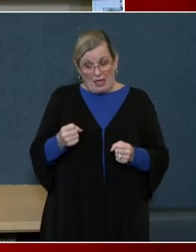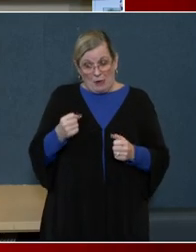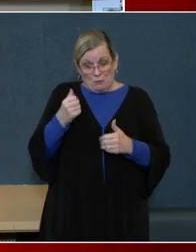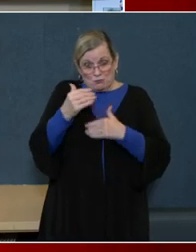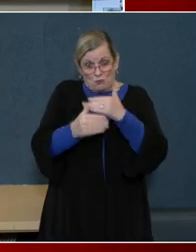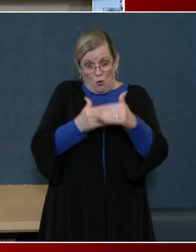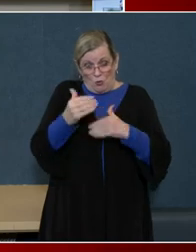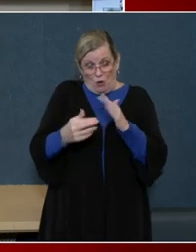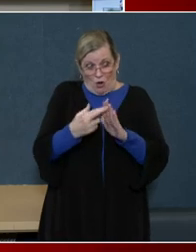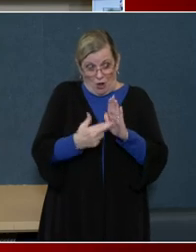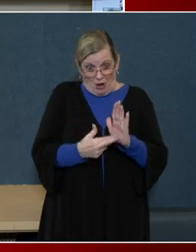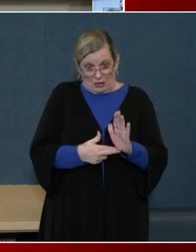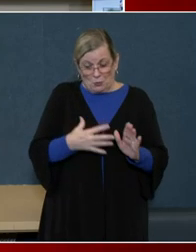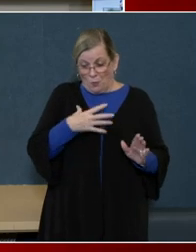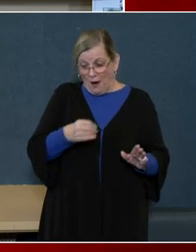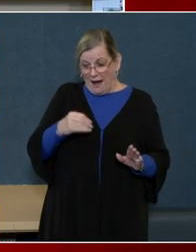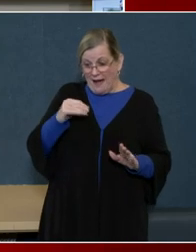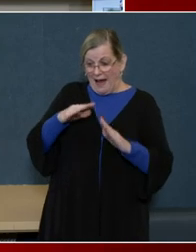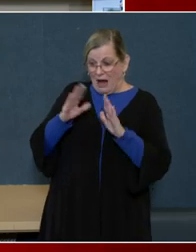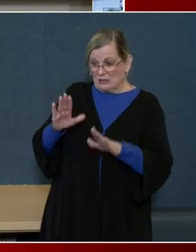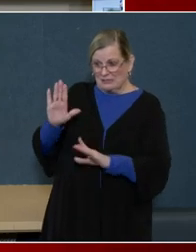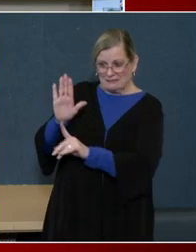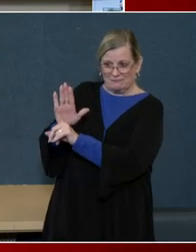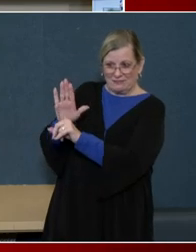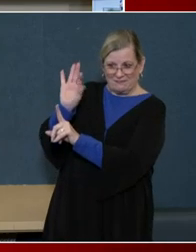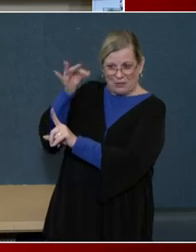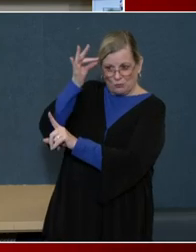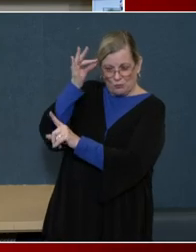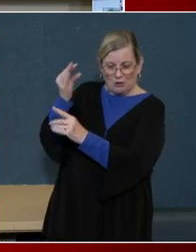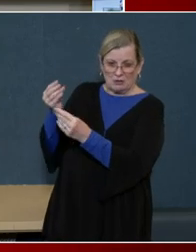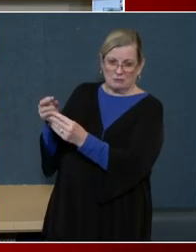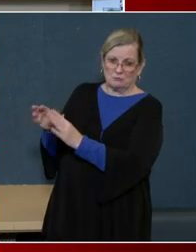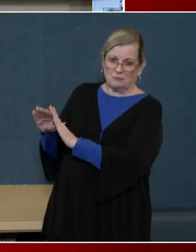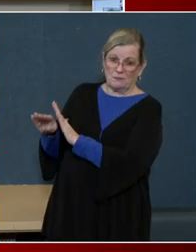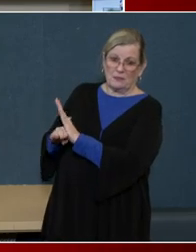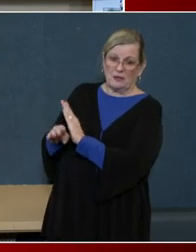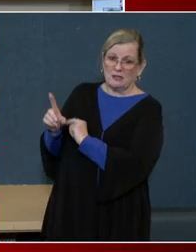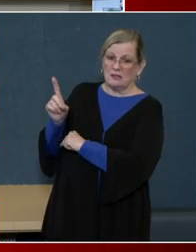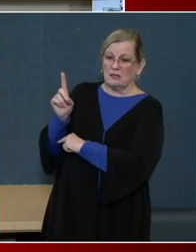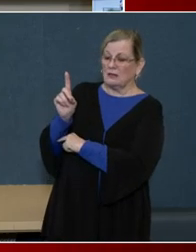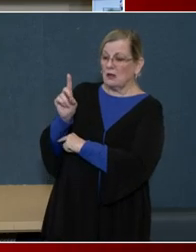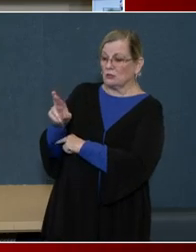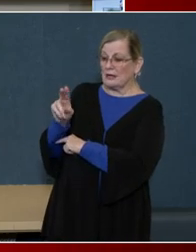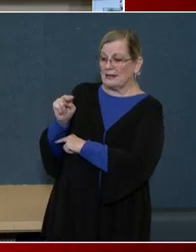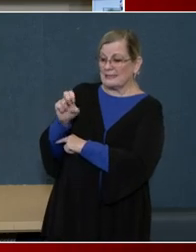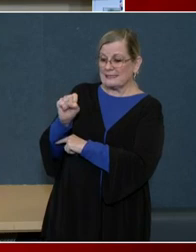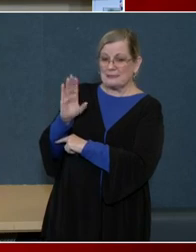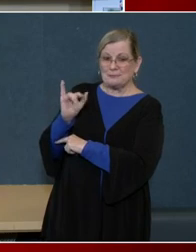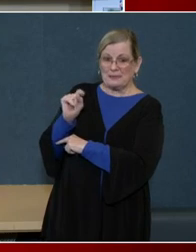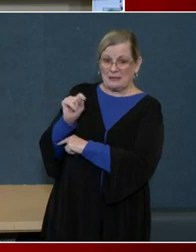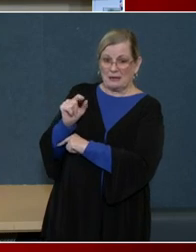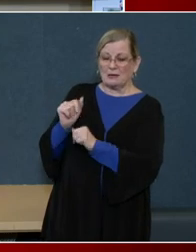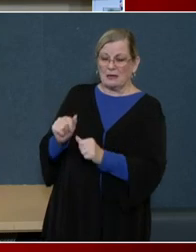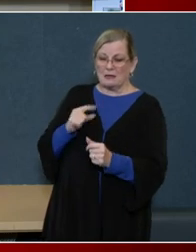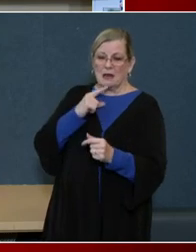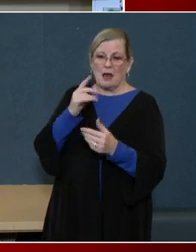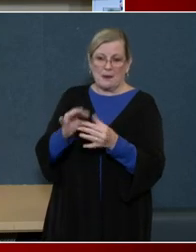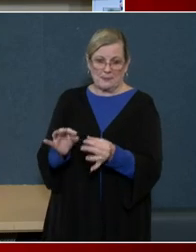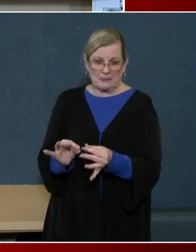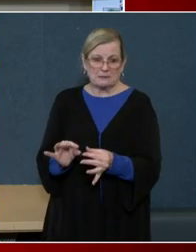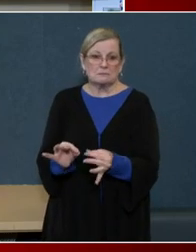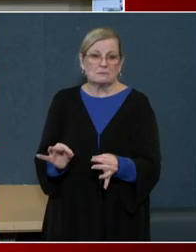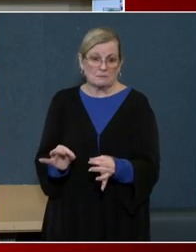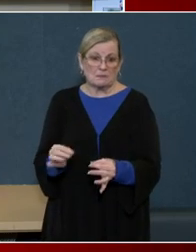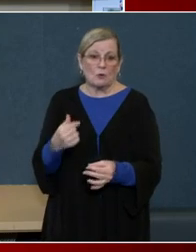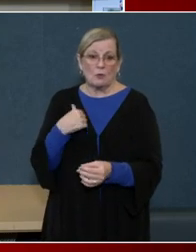are federal in nature, and I'll ask Dr. Nesbitt to talk about that. We assume that those